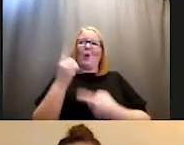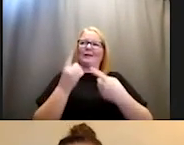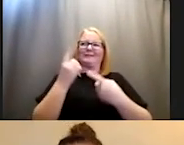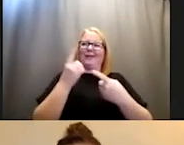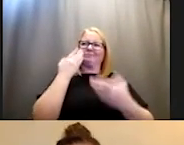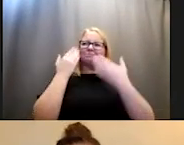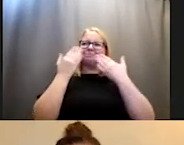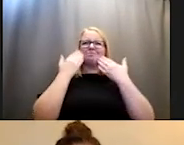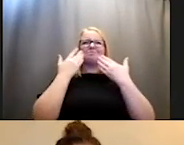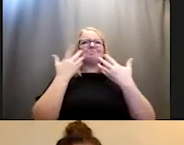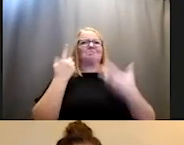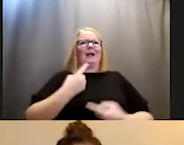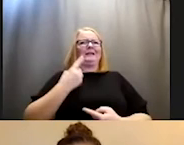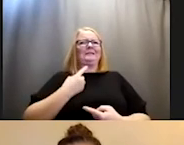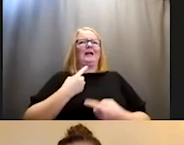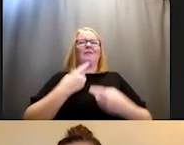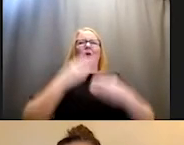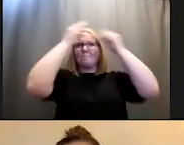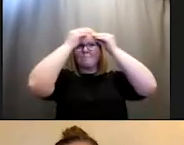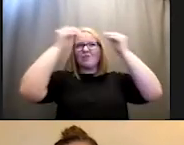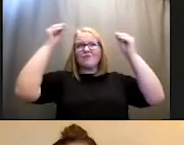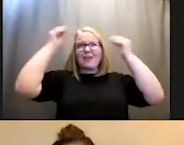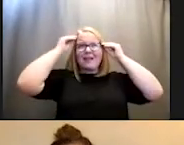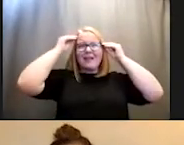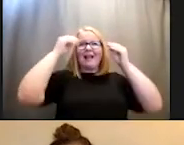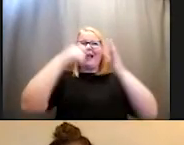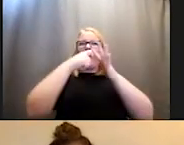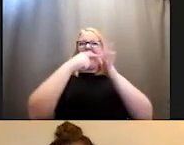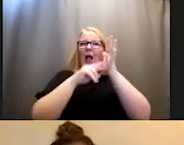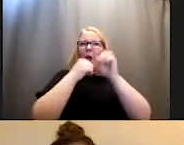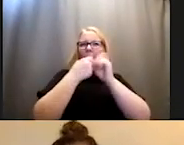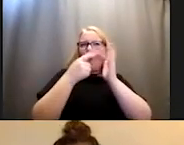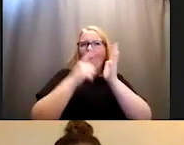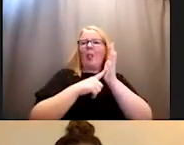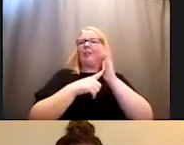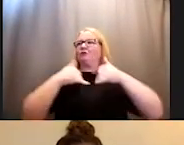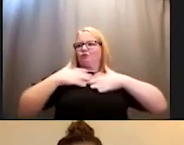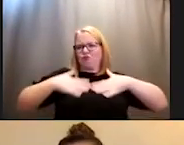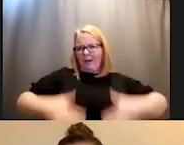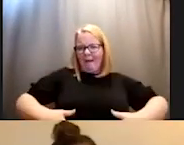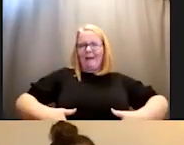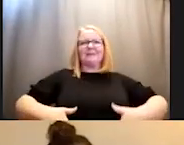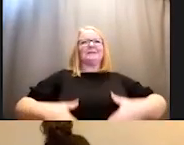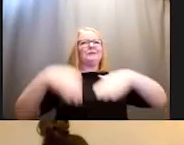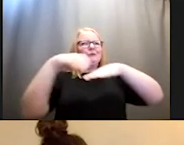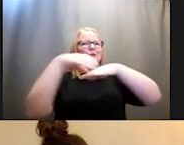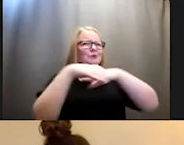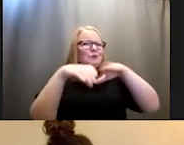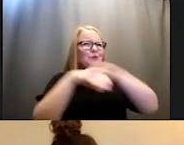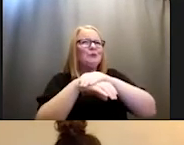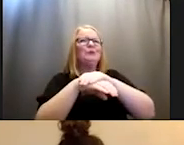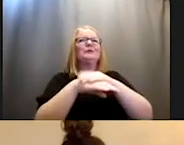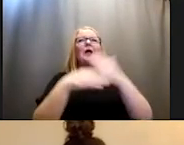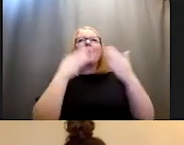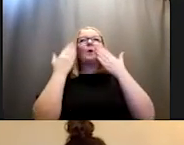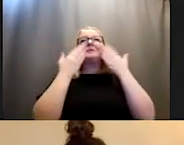cosmetics. She's wearing a Mary Quant Kangol beret, a Mary Quant jersey mini dress, Mary Quant shoes, and also Mary Quant